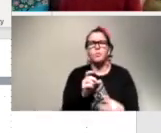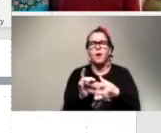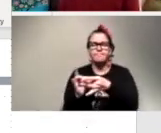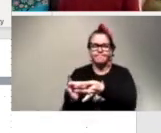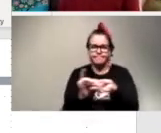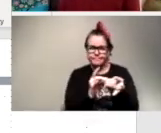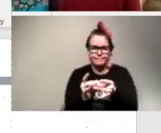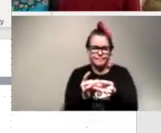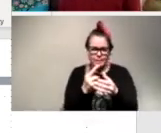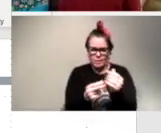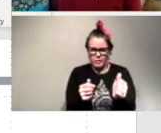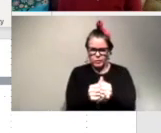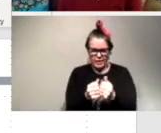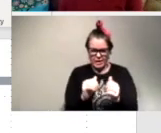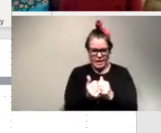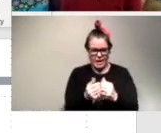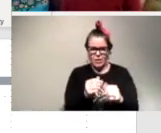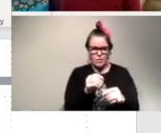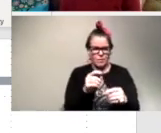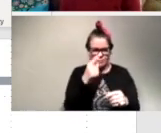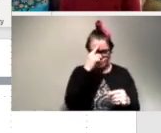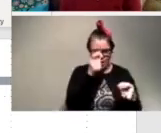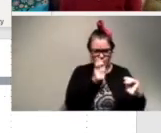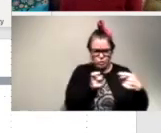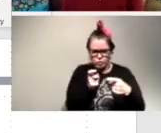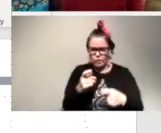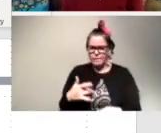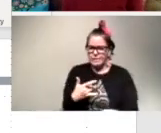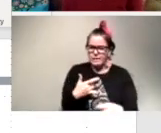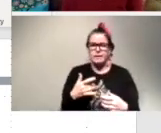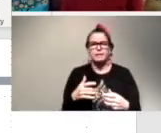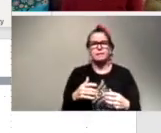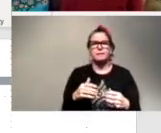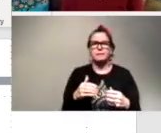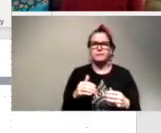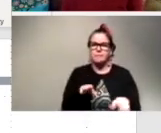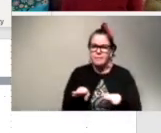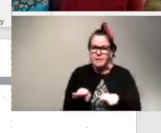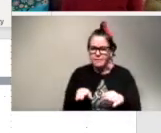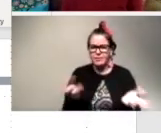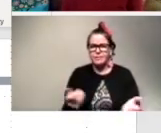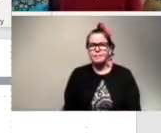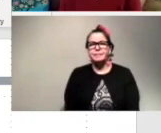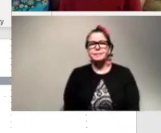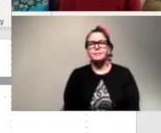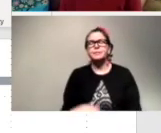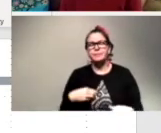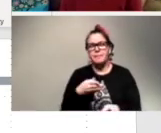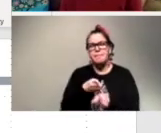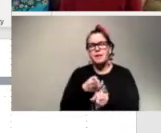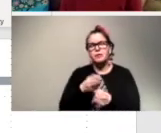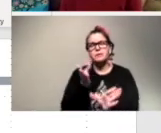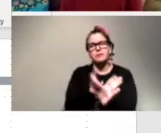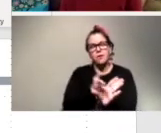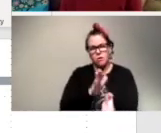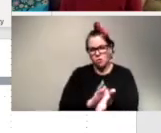things together. How does the brain control how we feel and how we behave? So I majored in psychology in